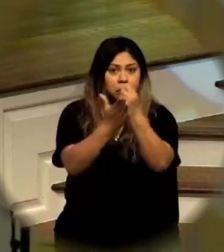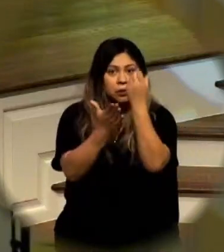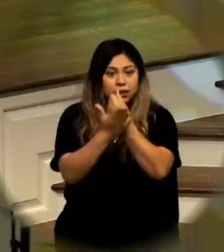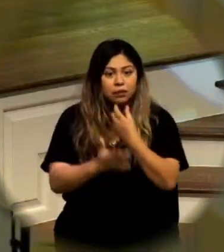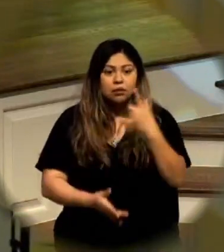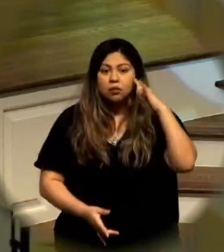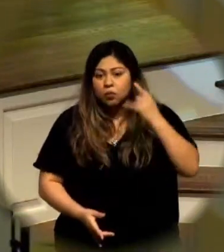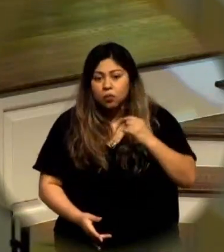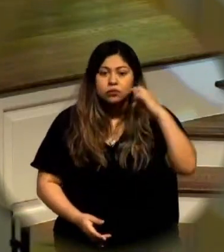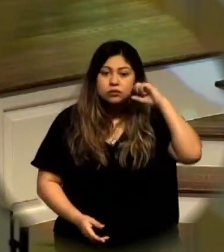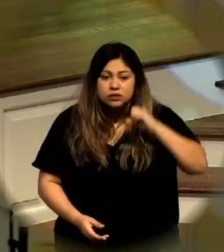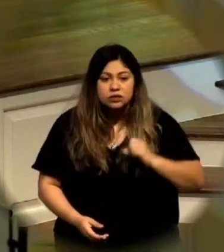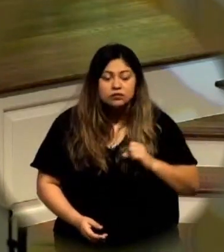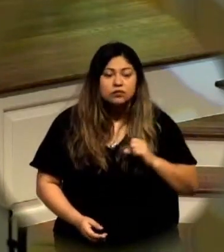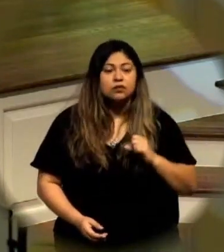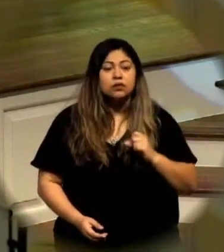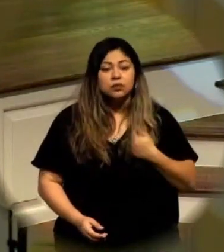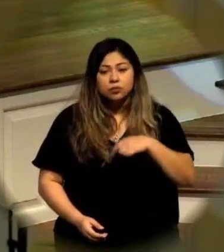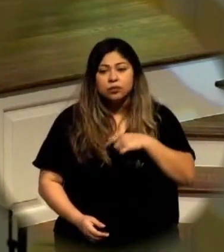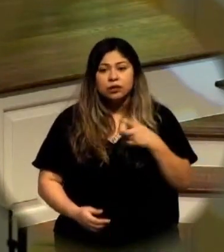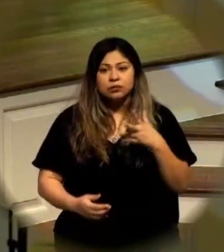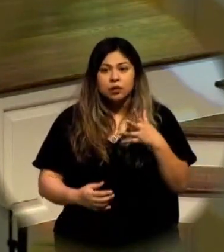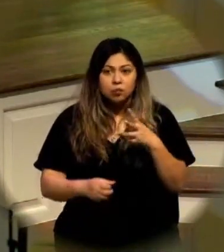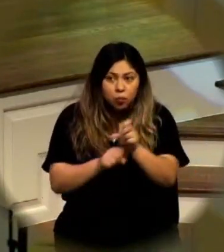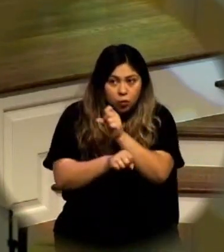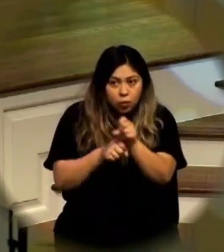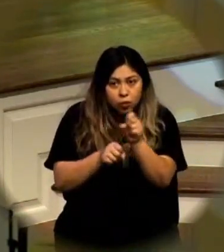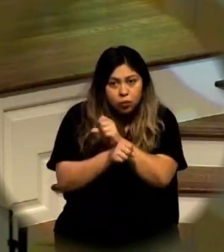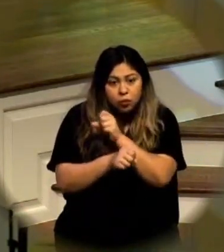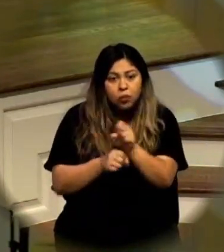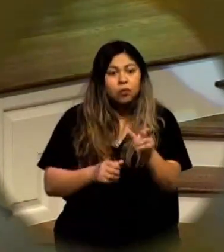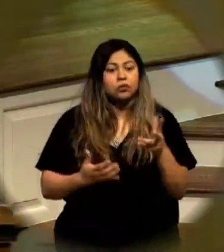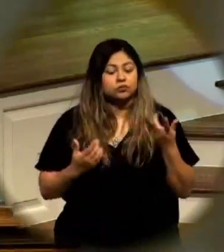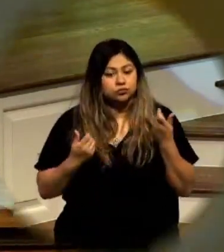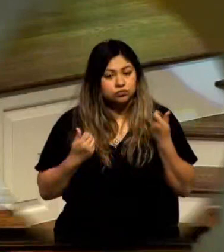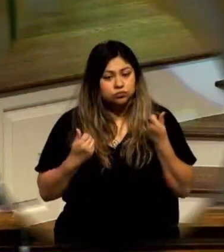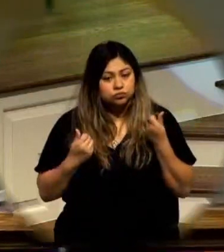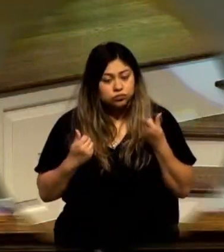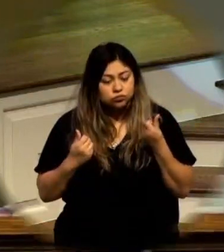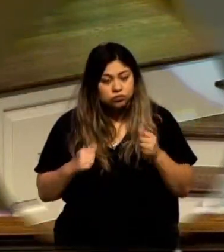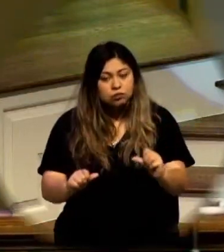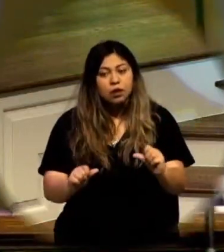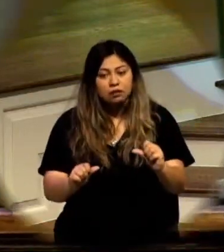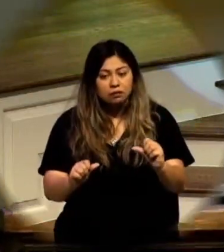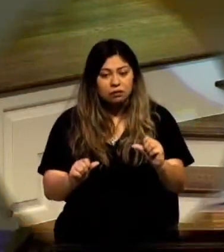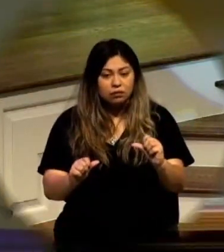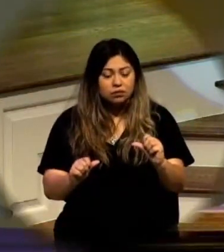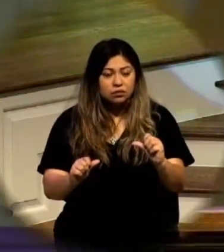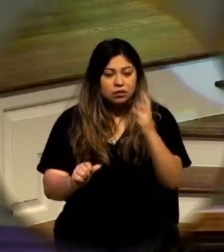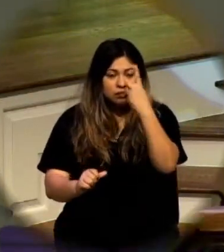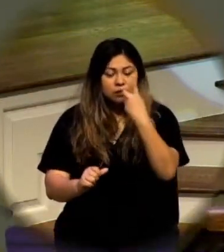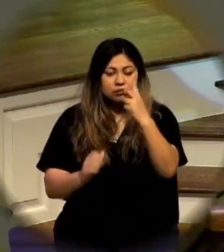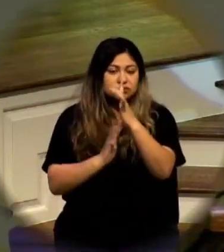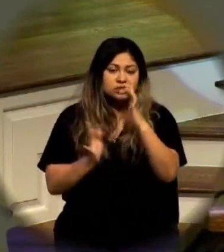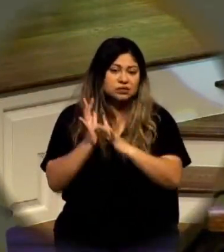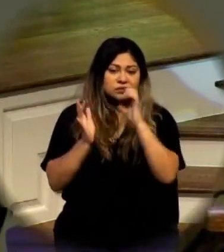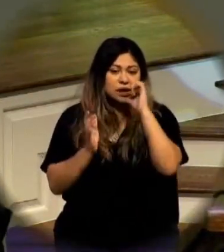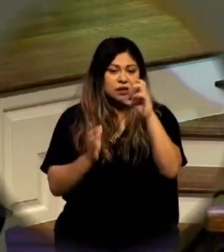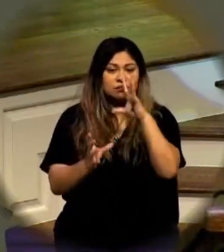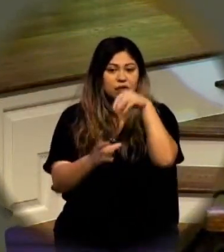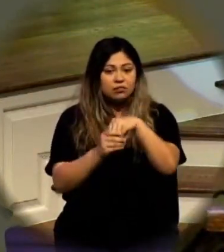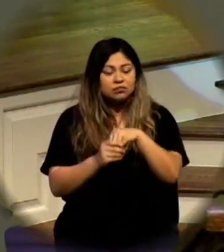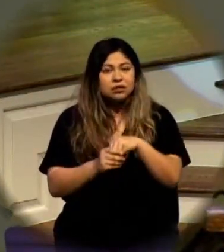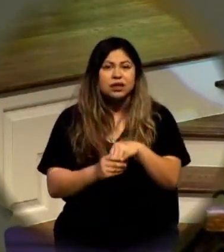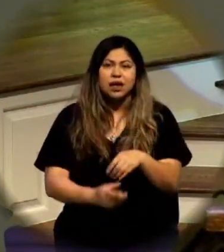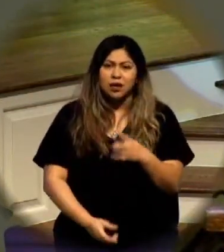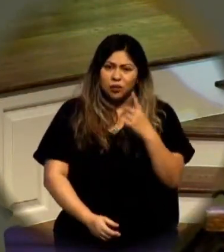our perfectionism to get the best of it. Now, the very nature of perfectionism can cause us to make an idol